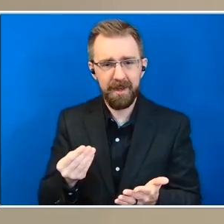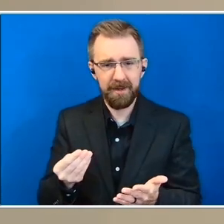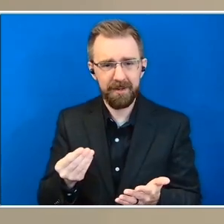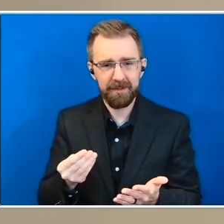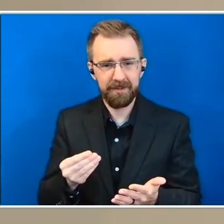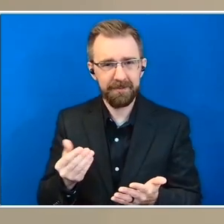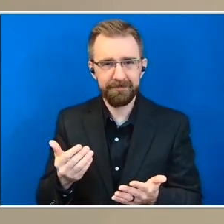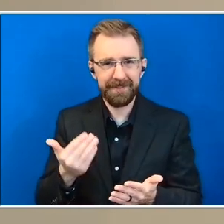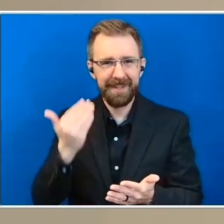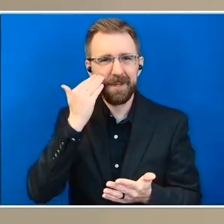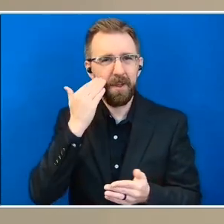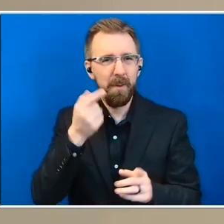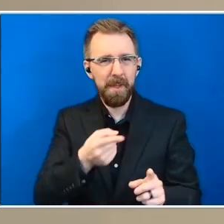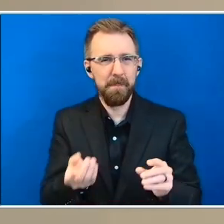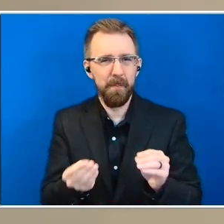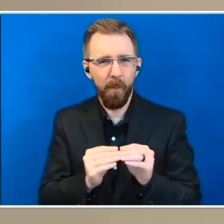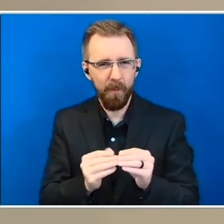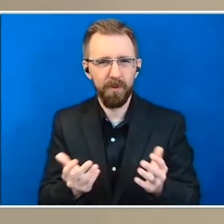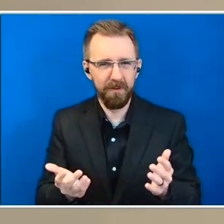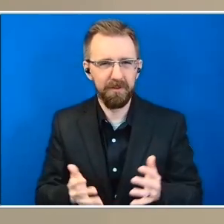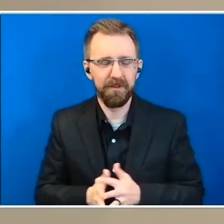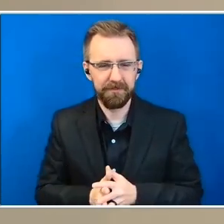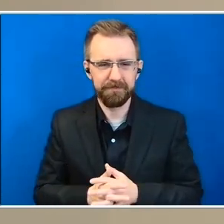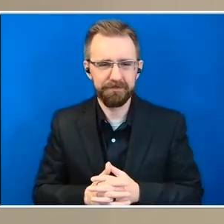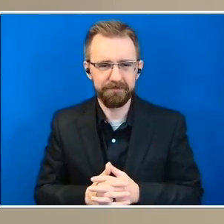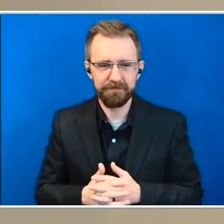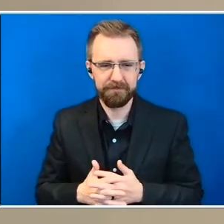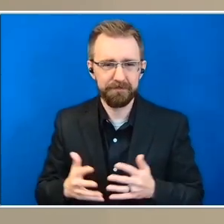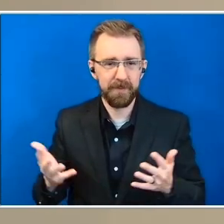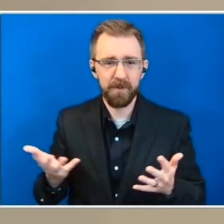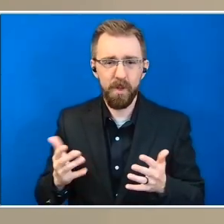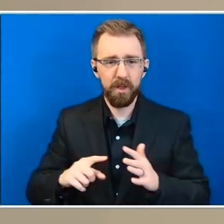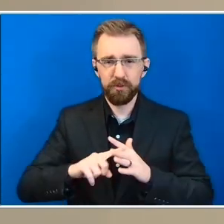know him more. What